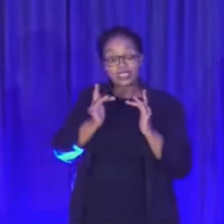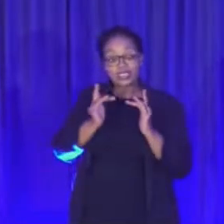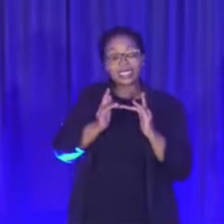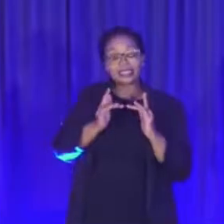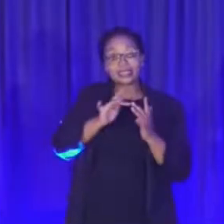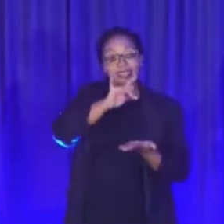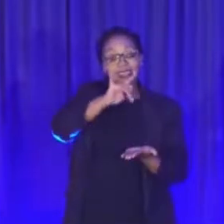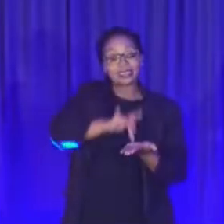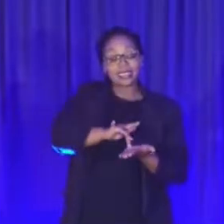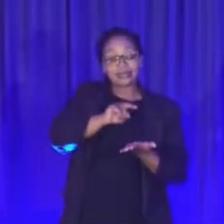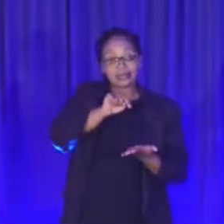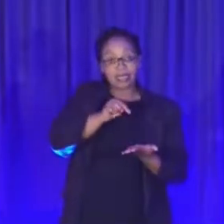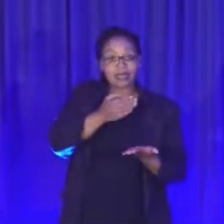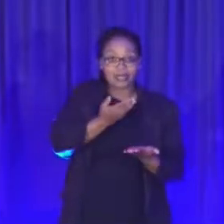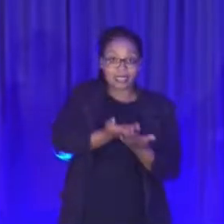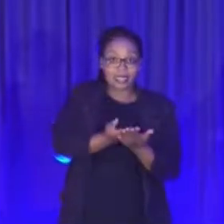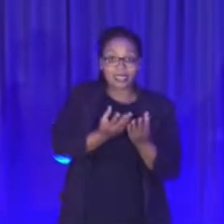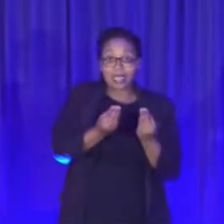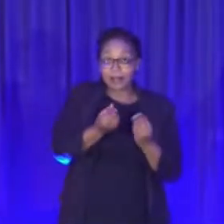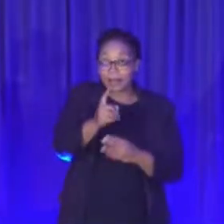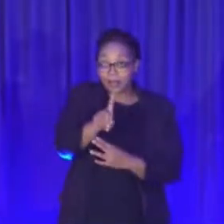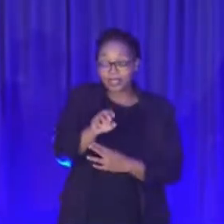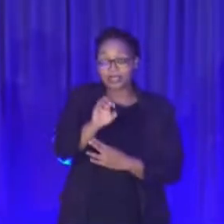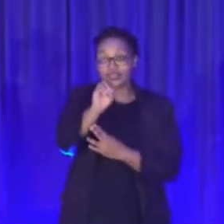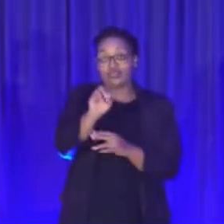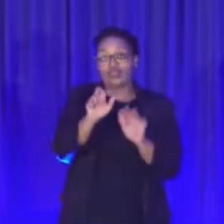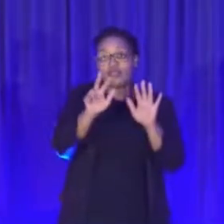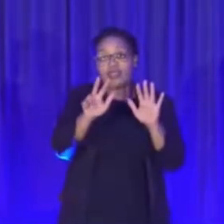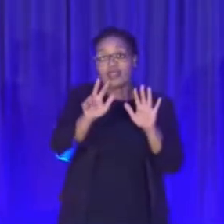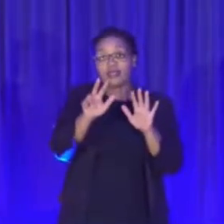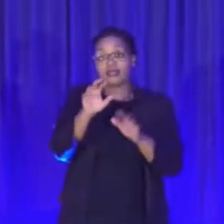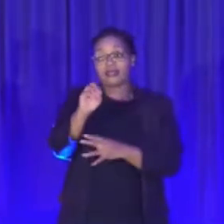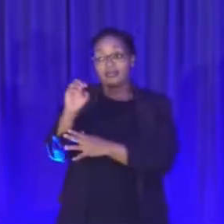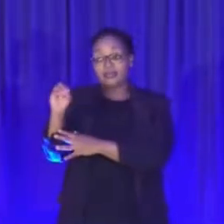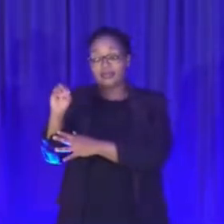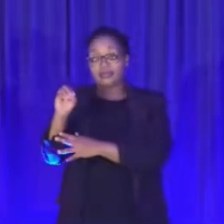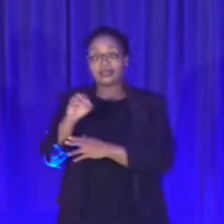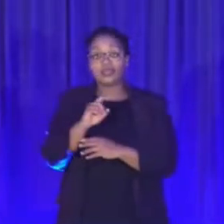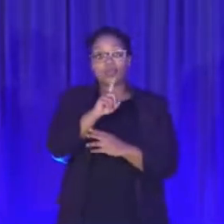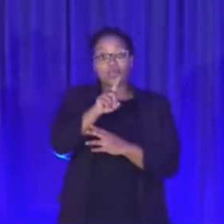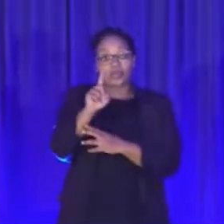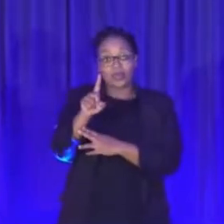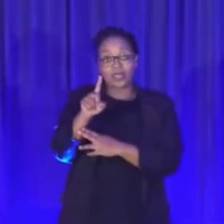center is 0800 11 8000.